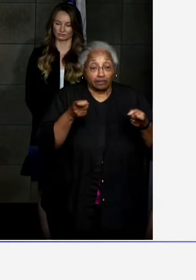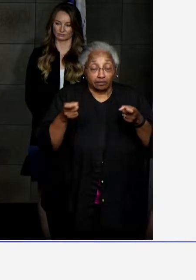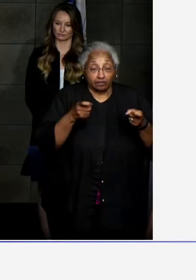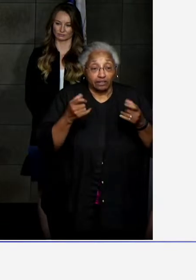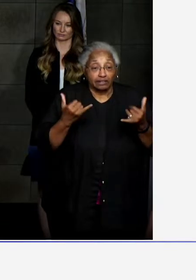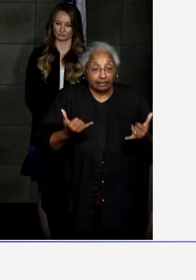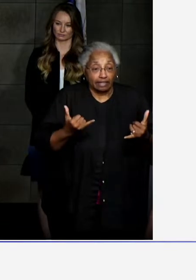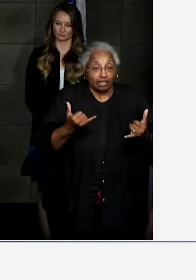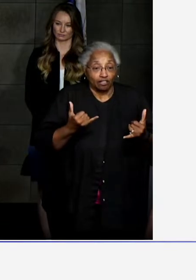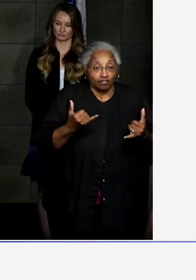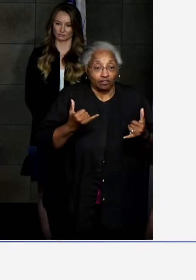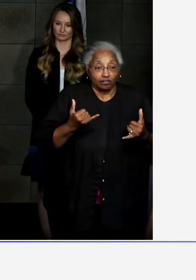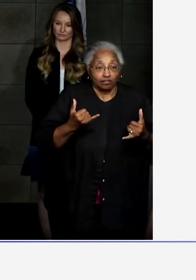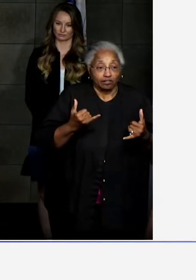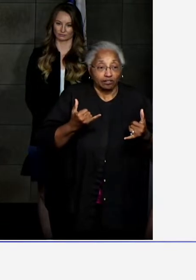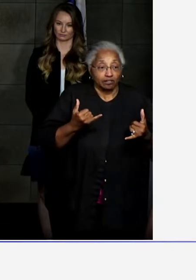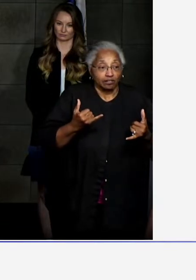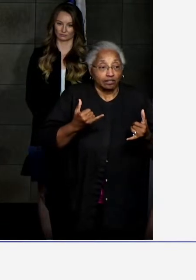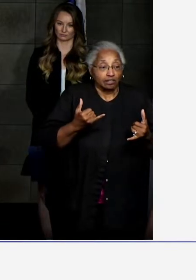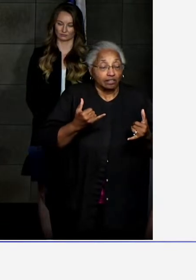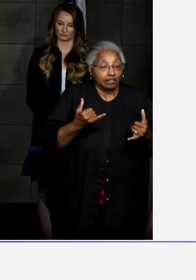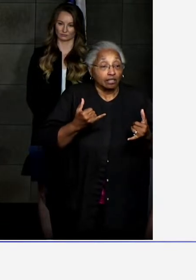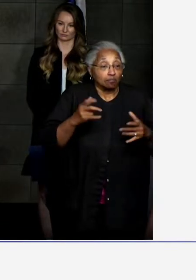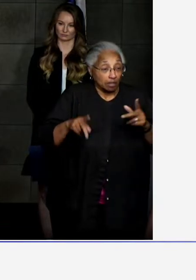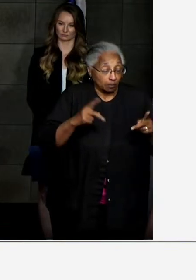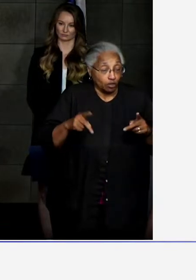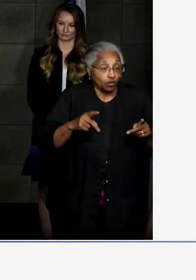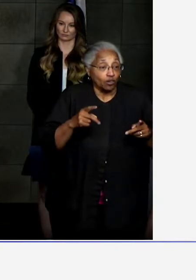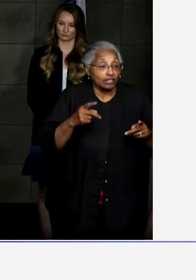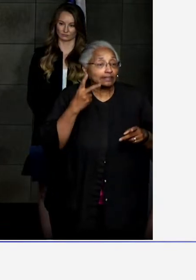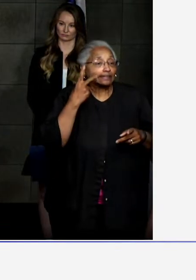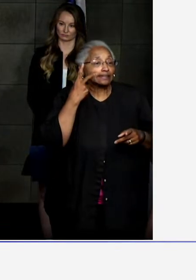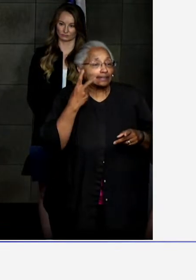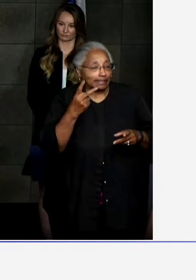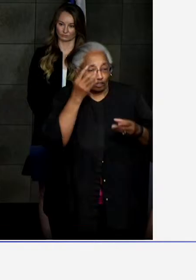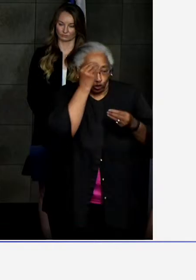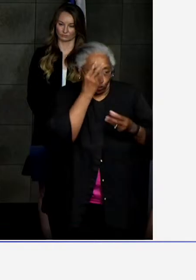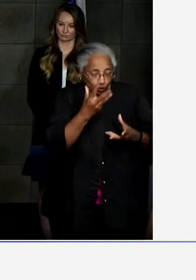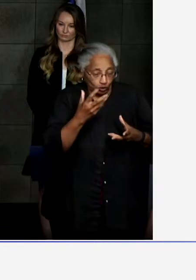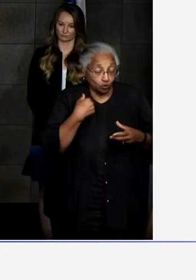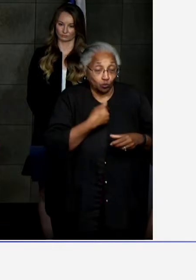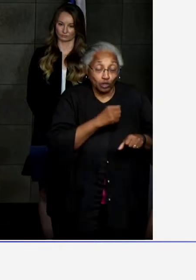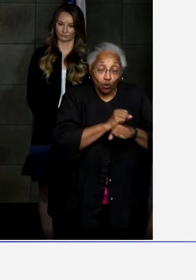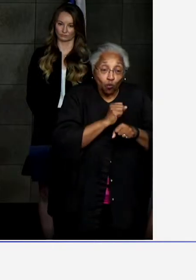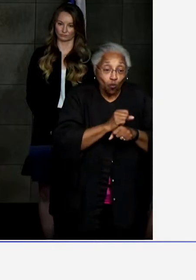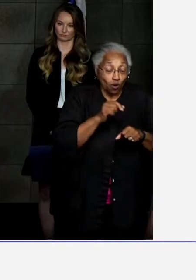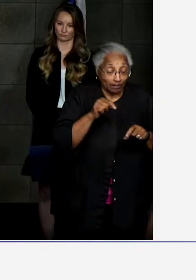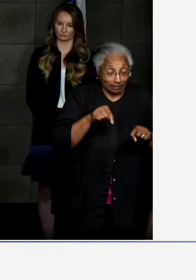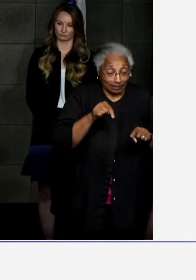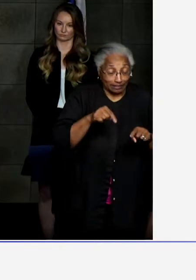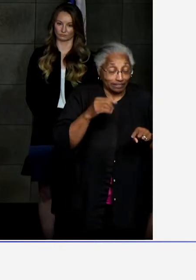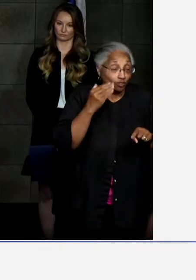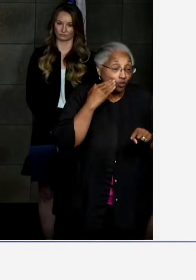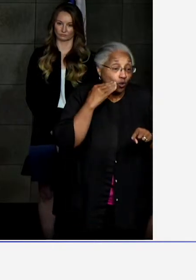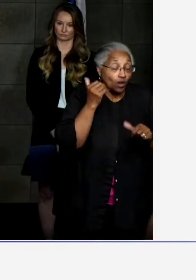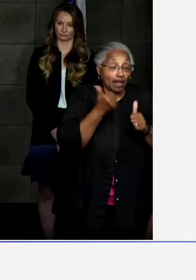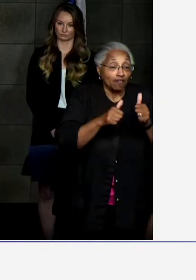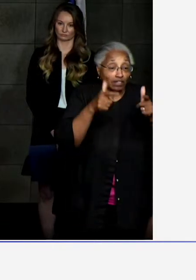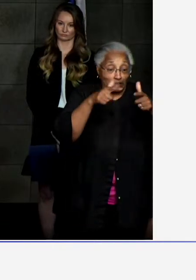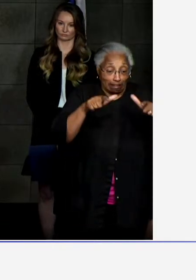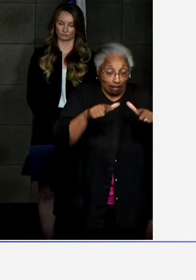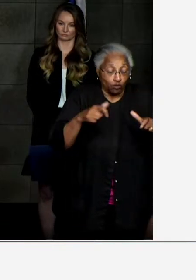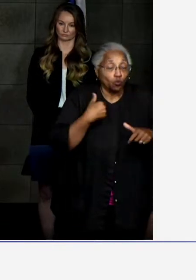now on the front page and is making the news, because those of us who work this field know that at every level we can do